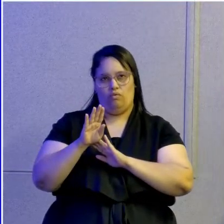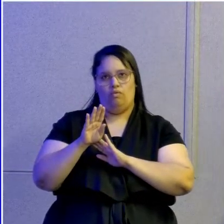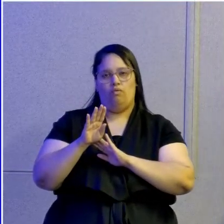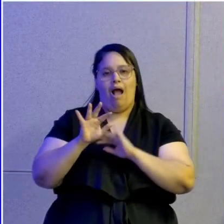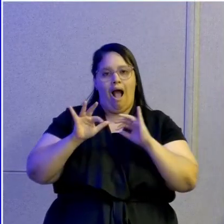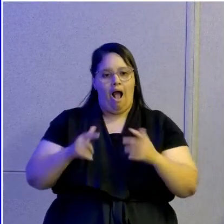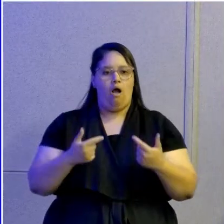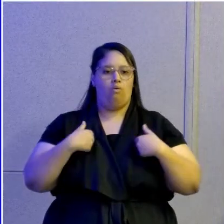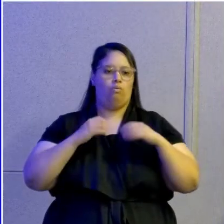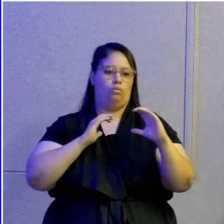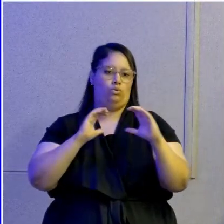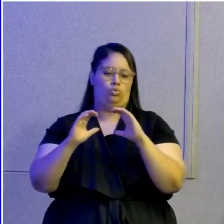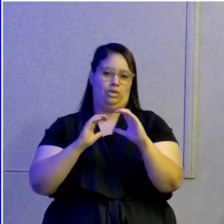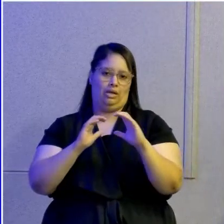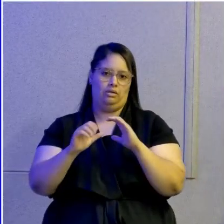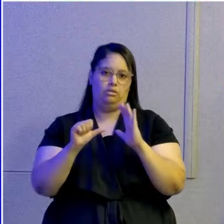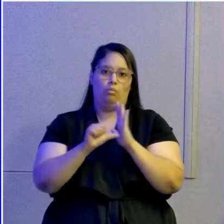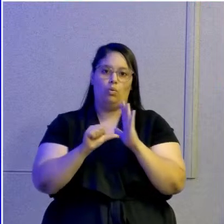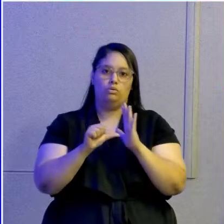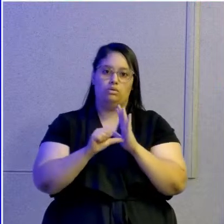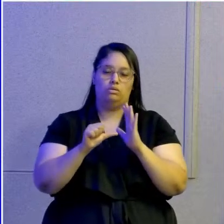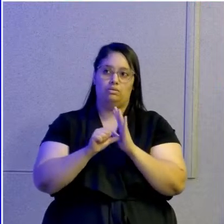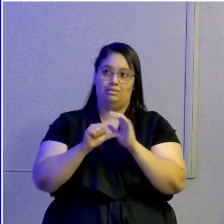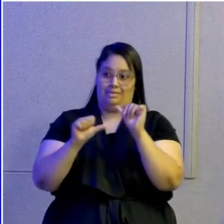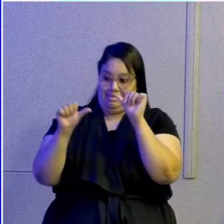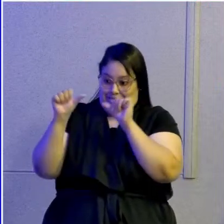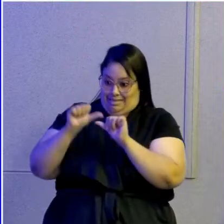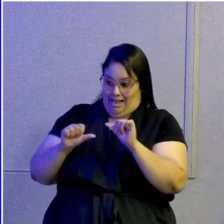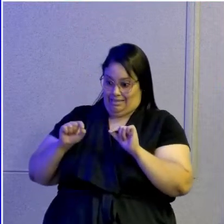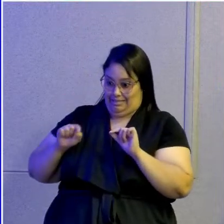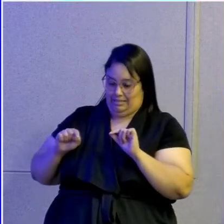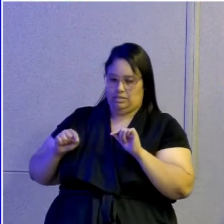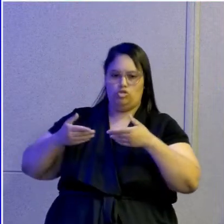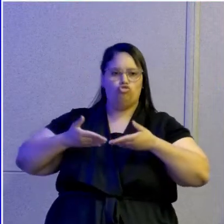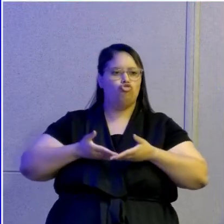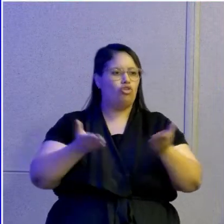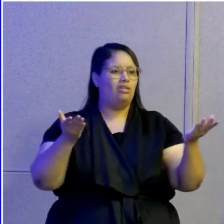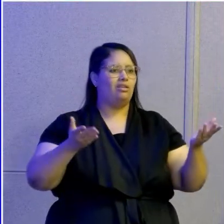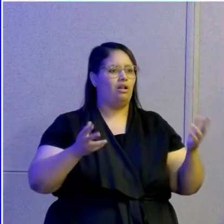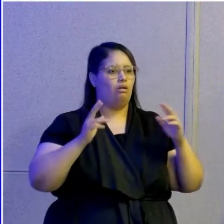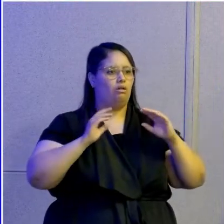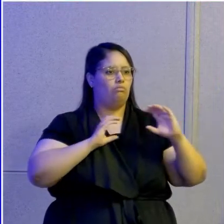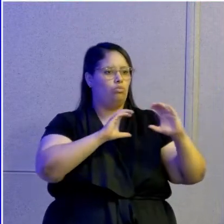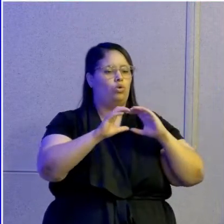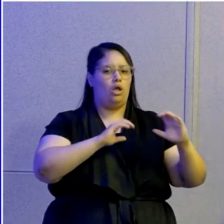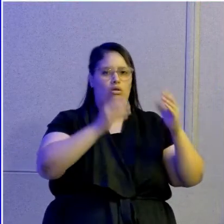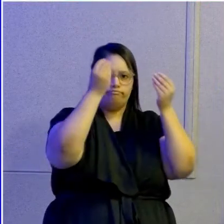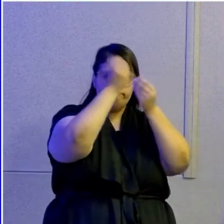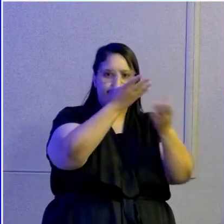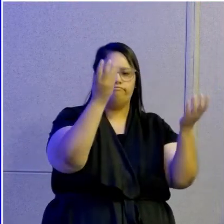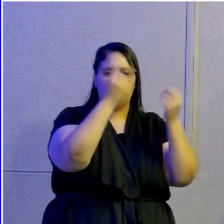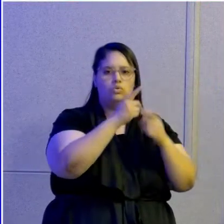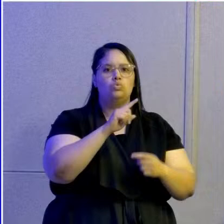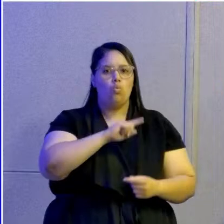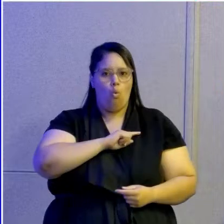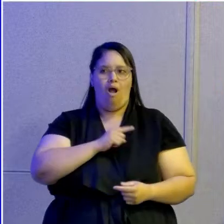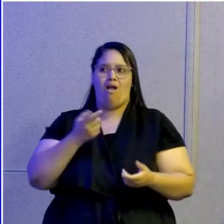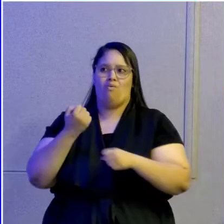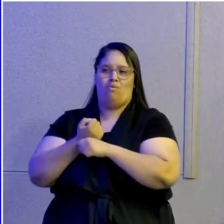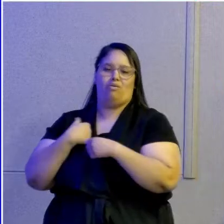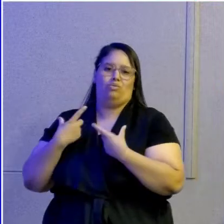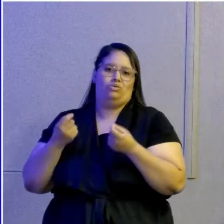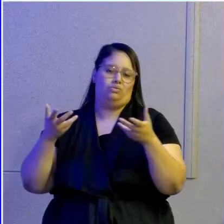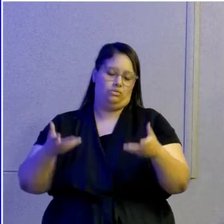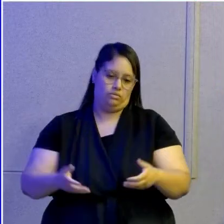way we communicate our key science to the general person on the street, because that's really why we're doing it.